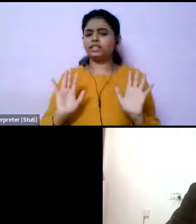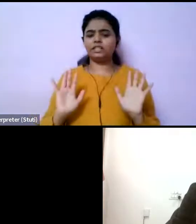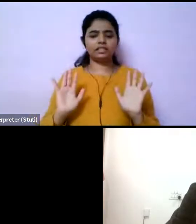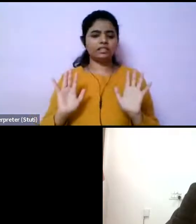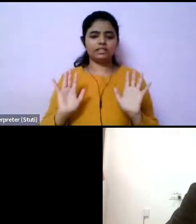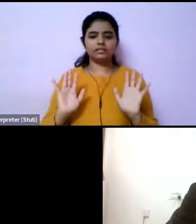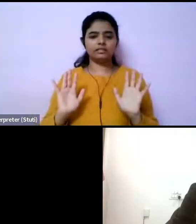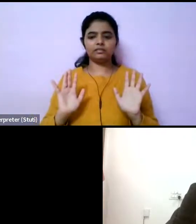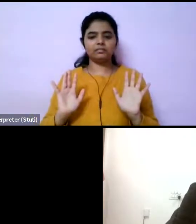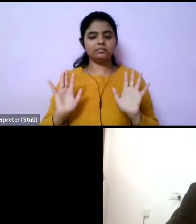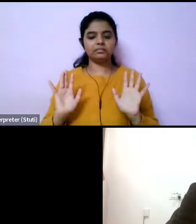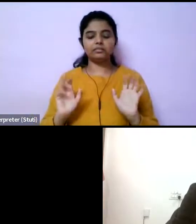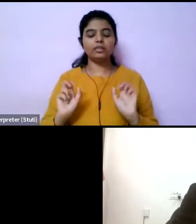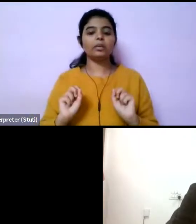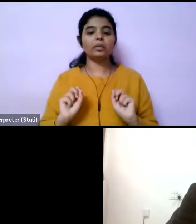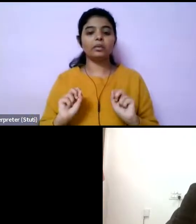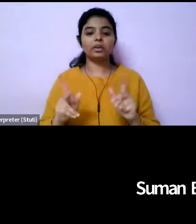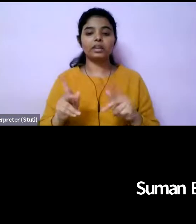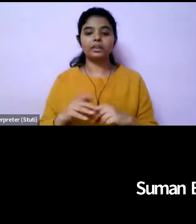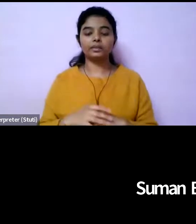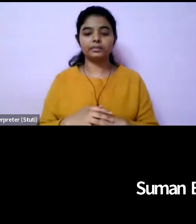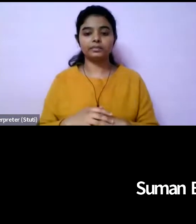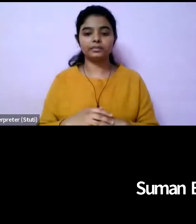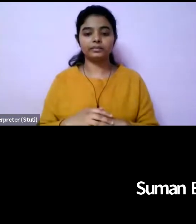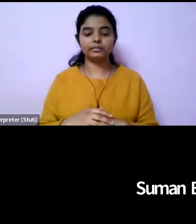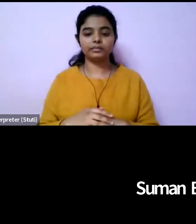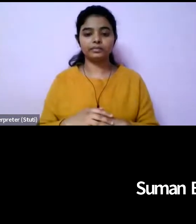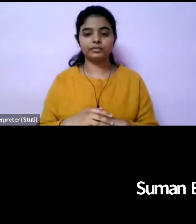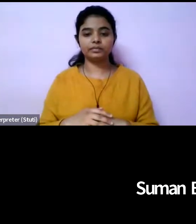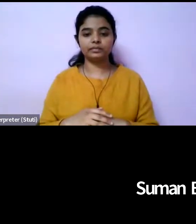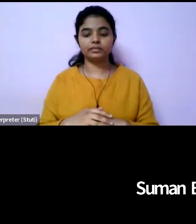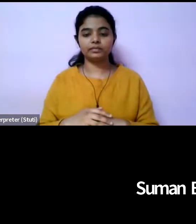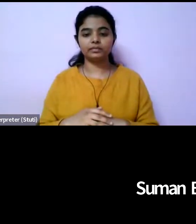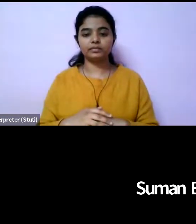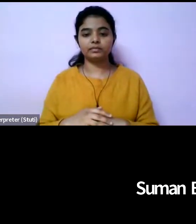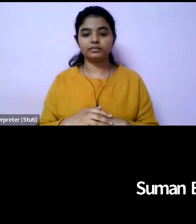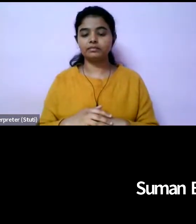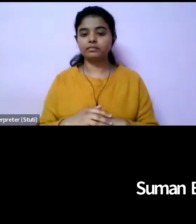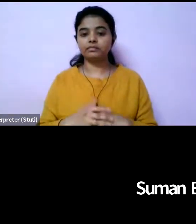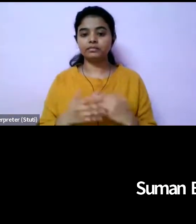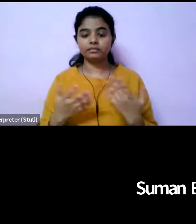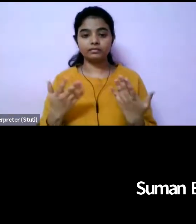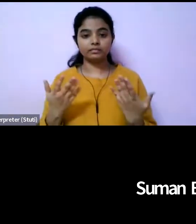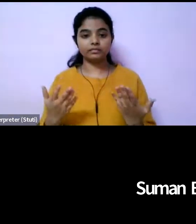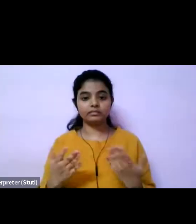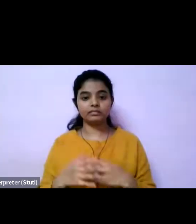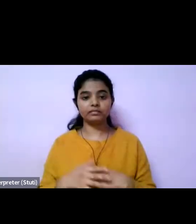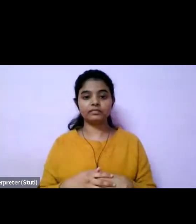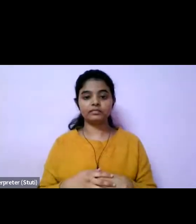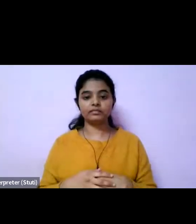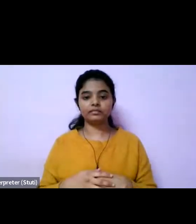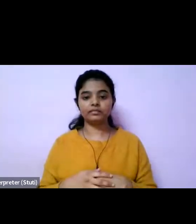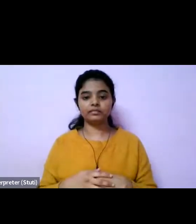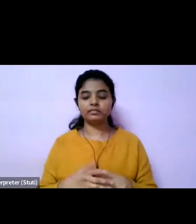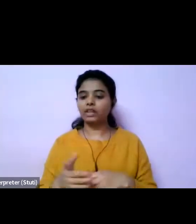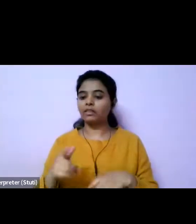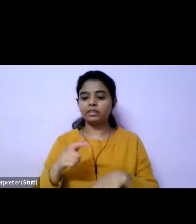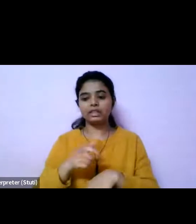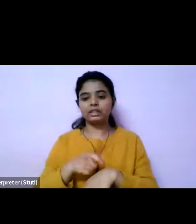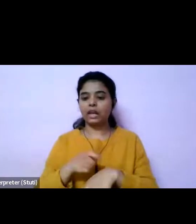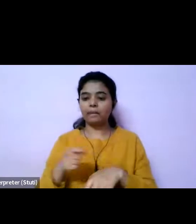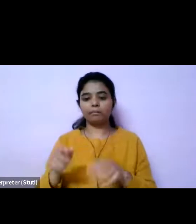that she raised. So we'll move on since we are being pretty generous with time. I